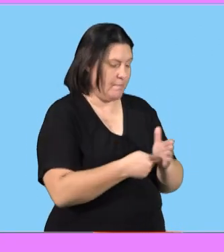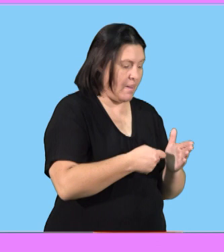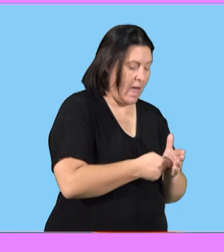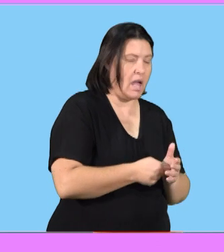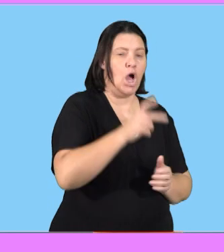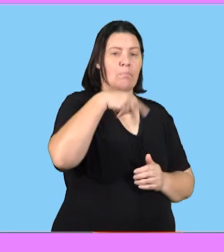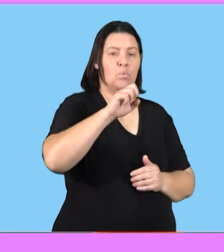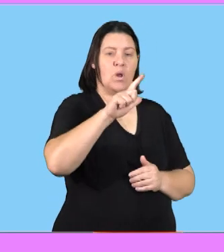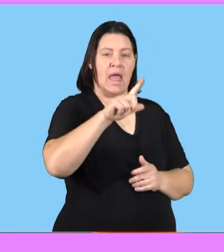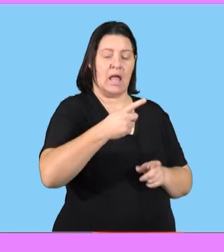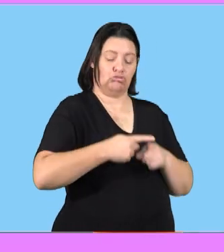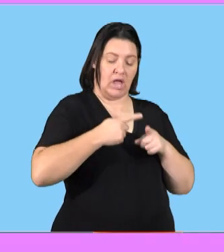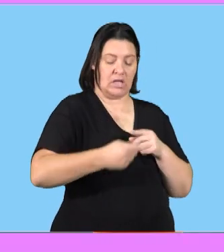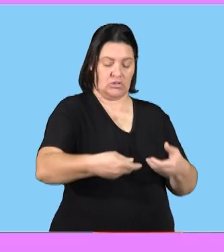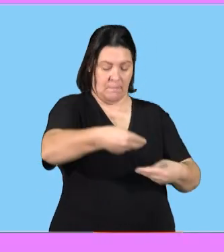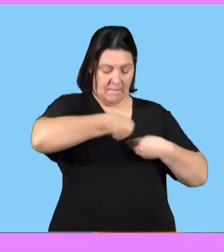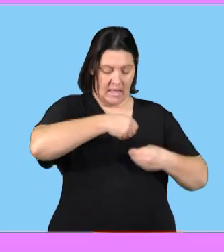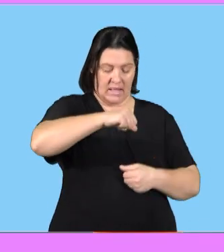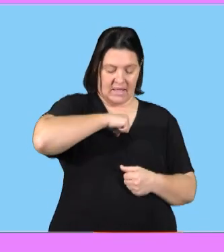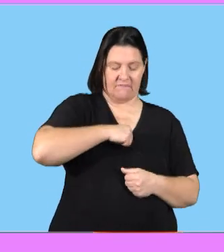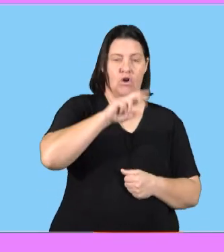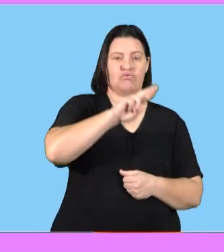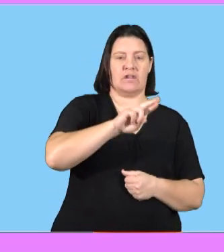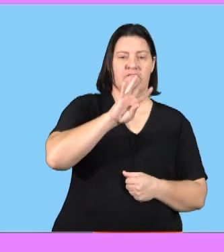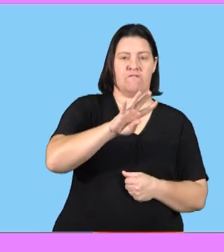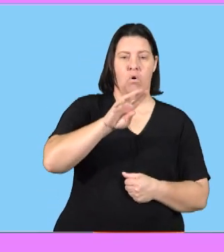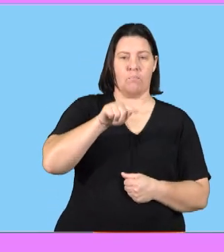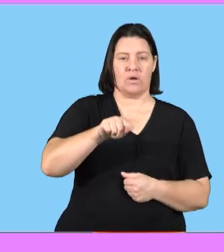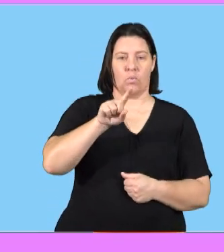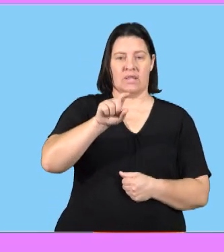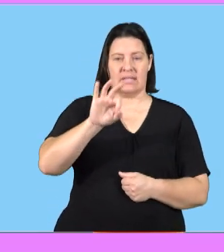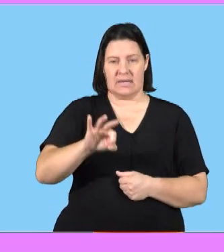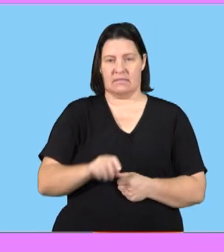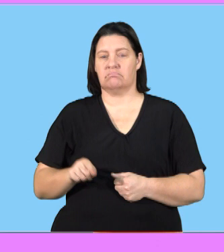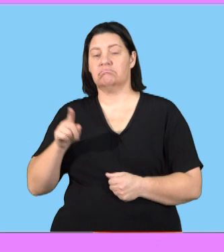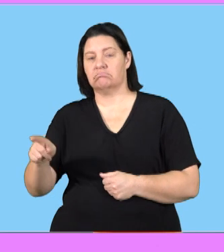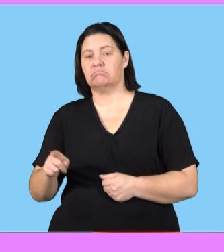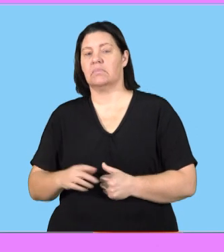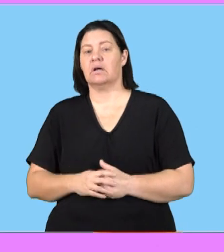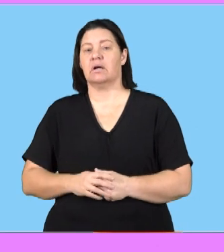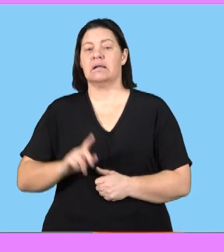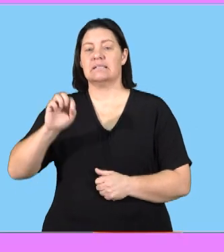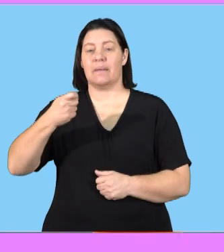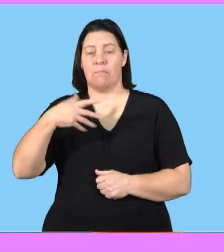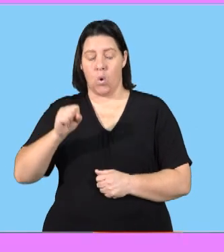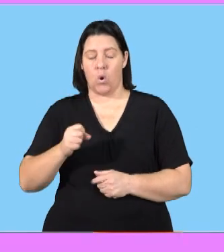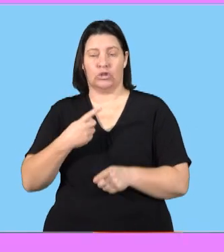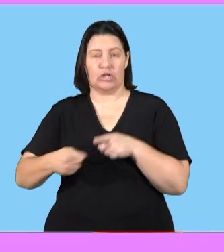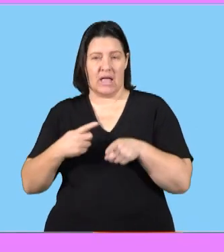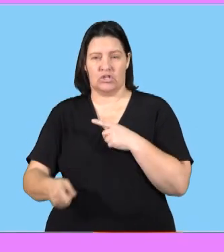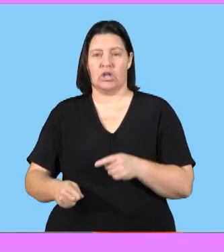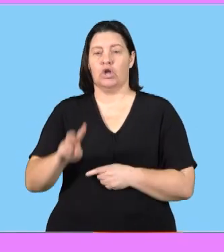Pule's change was 49 Rand 13, and then Tshego's change was 25 Rand